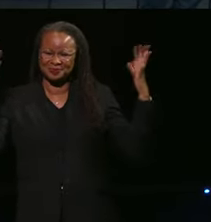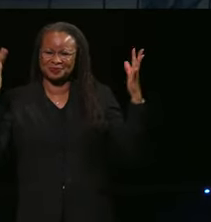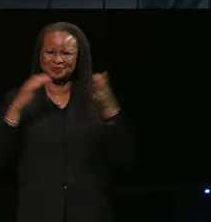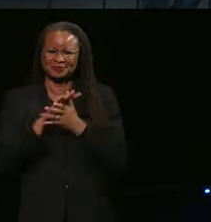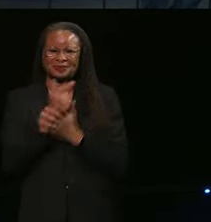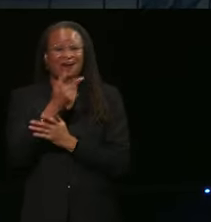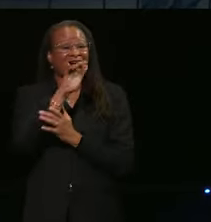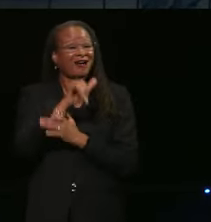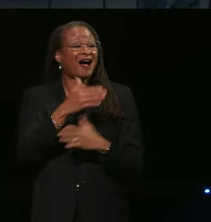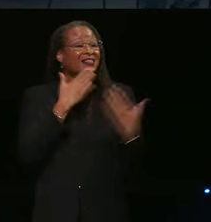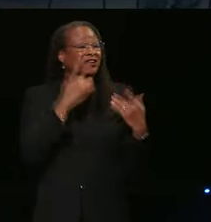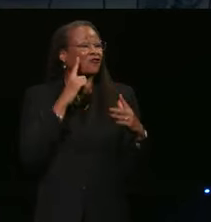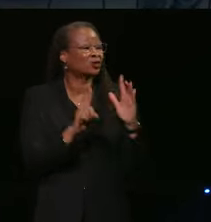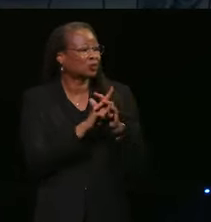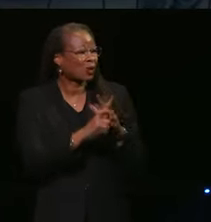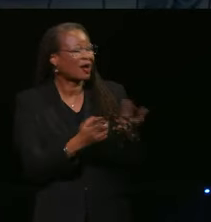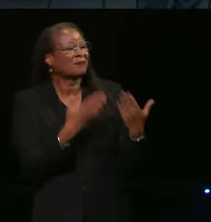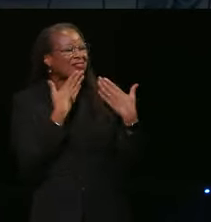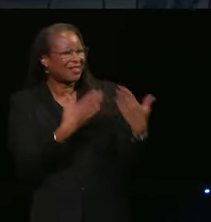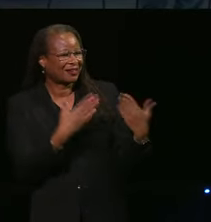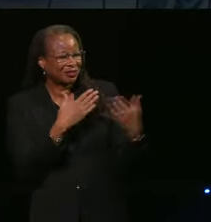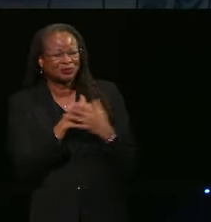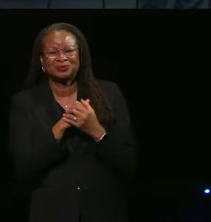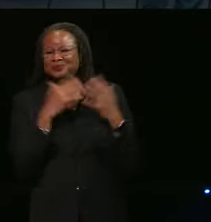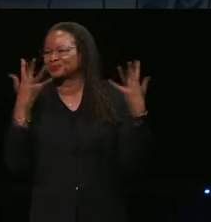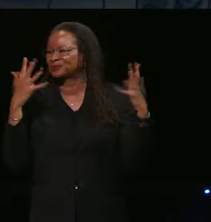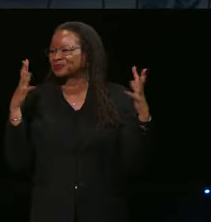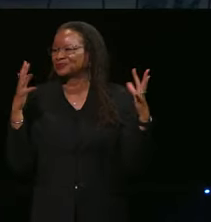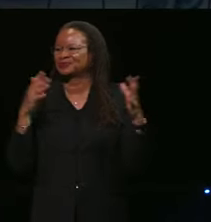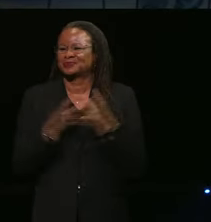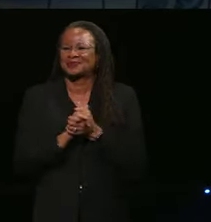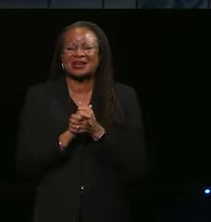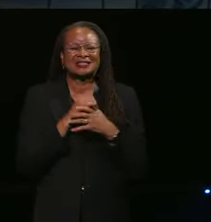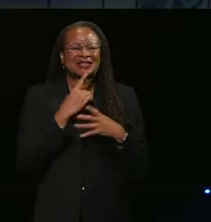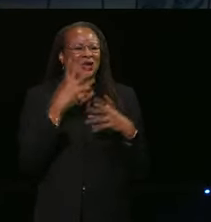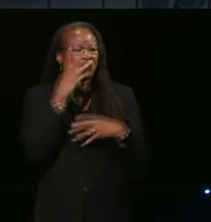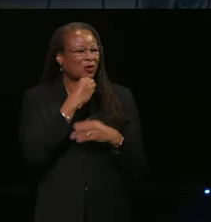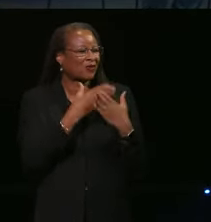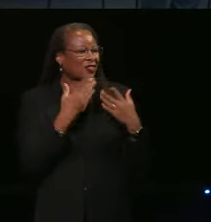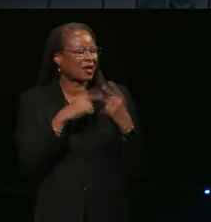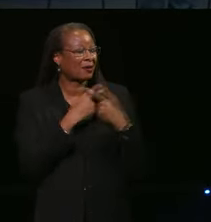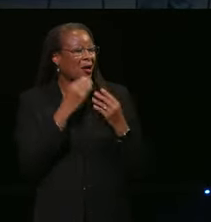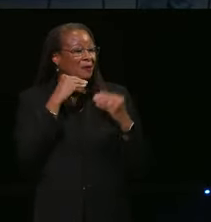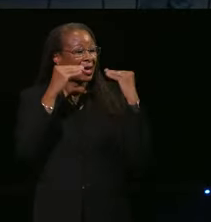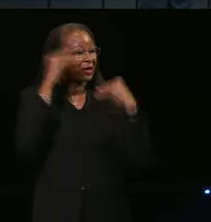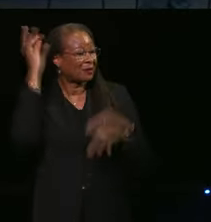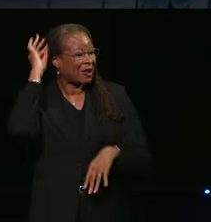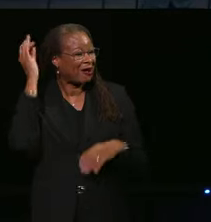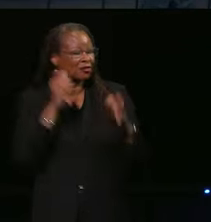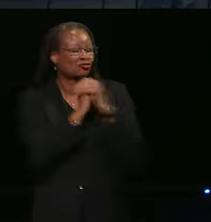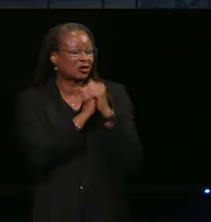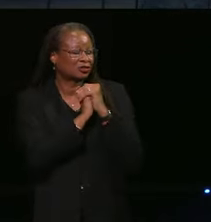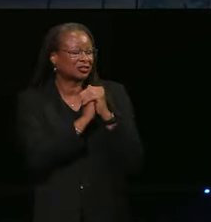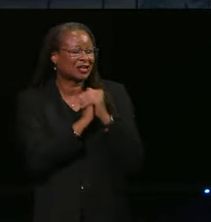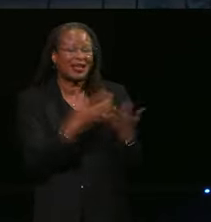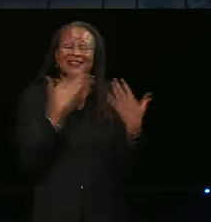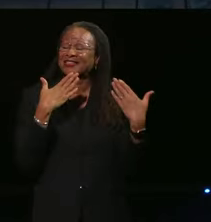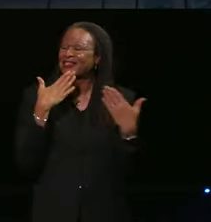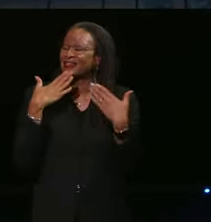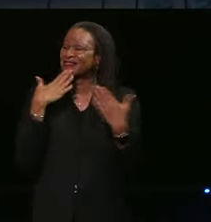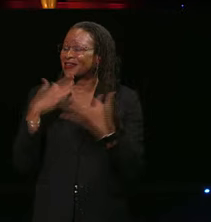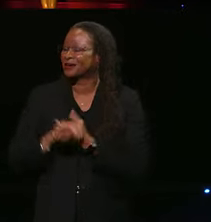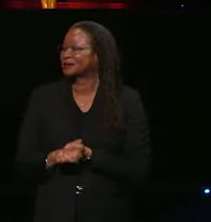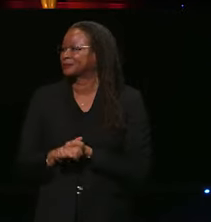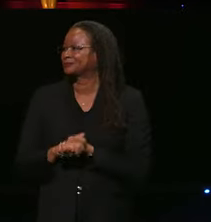Guy, thank you very much for coming and joining us. Thank you so much for having me. Saying such lovely things about a makeup and hair team. Congratulations.